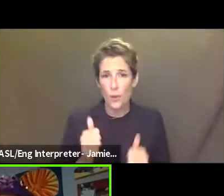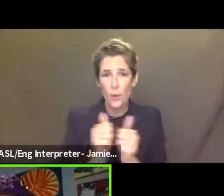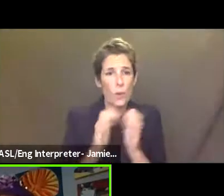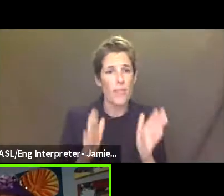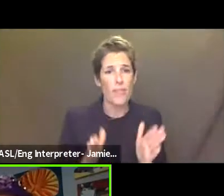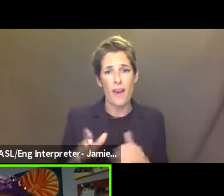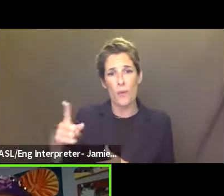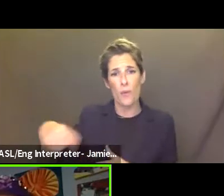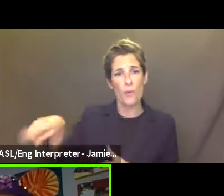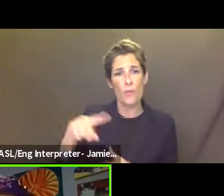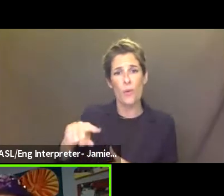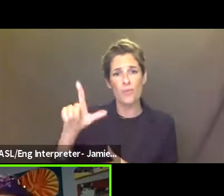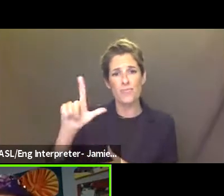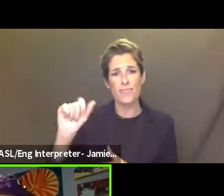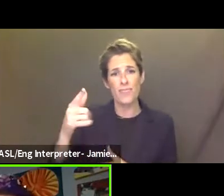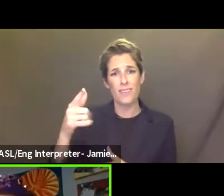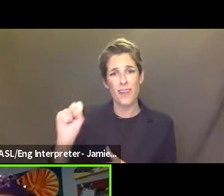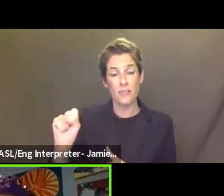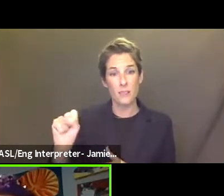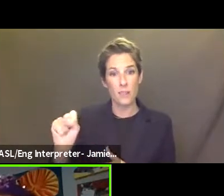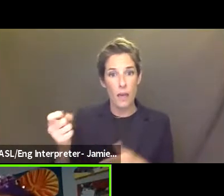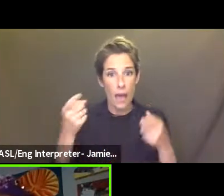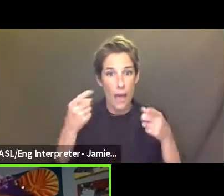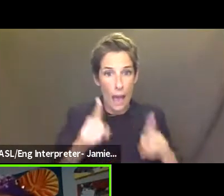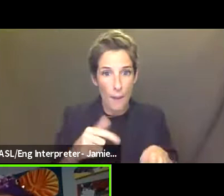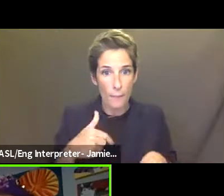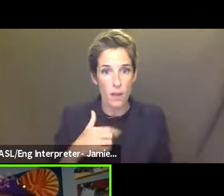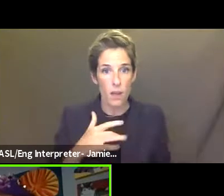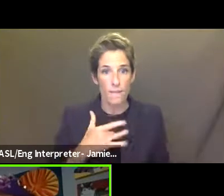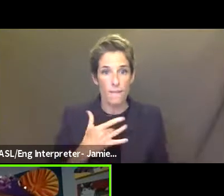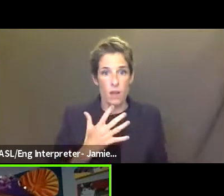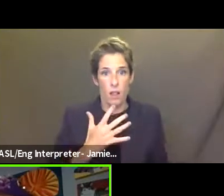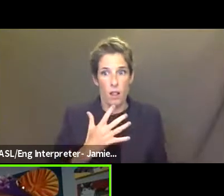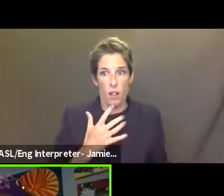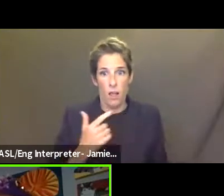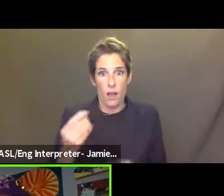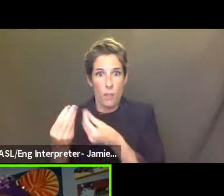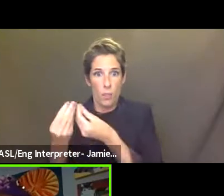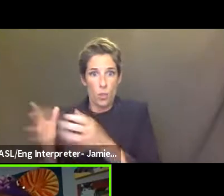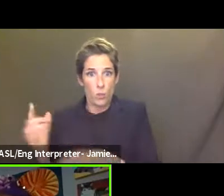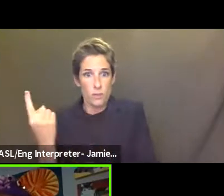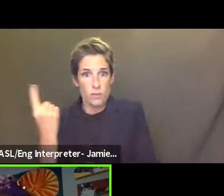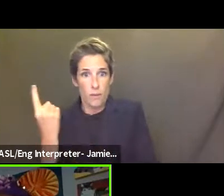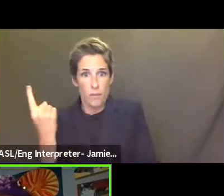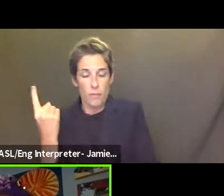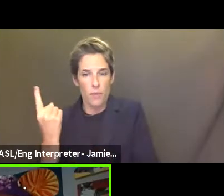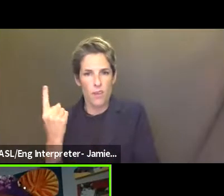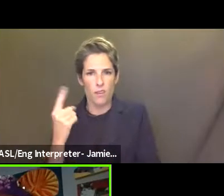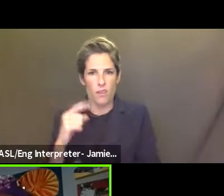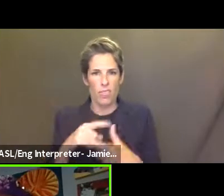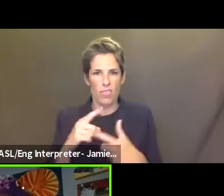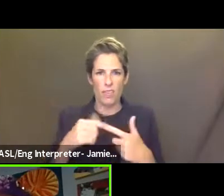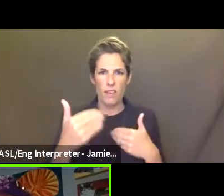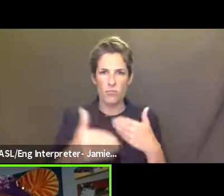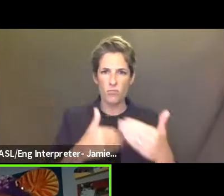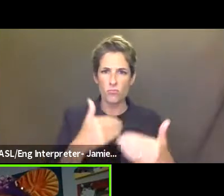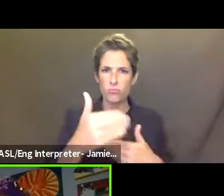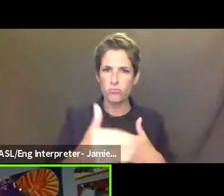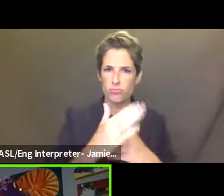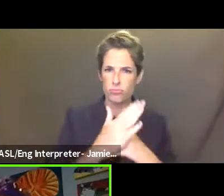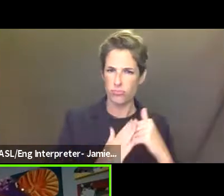at all. And once I did that, at first I felt like, oh, I'm losing something, but then I just became more comfortable doing things without